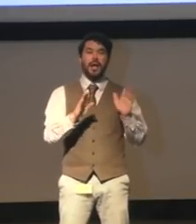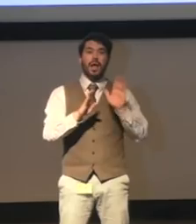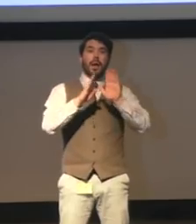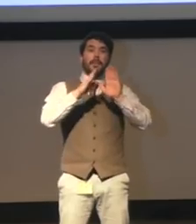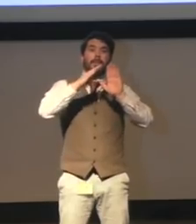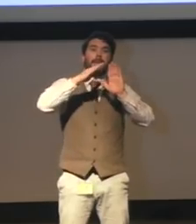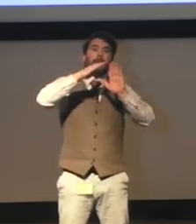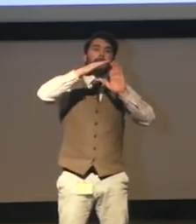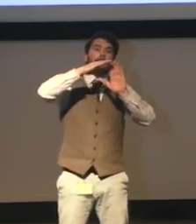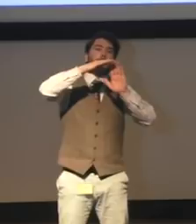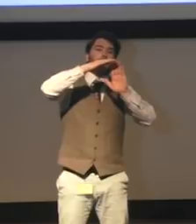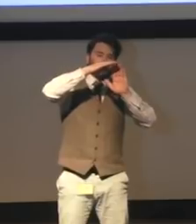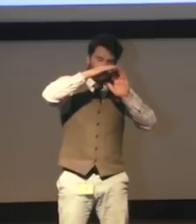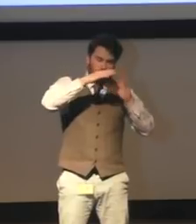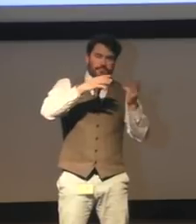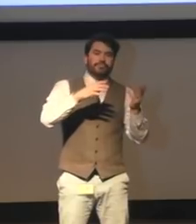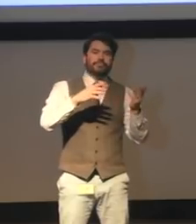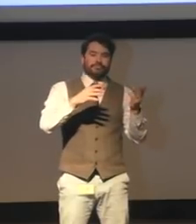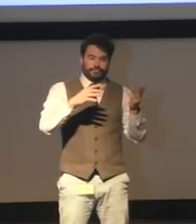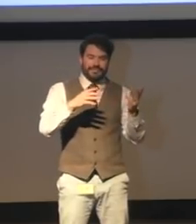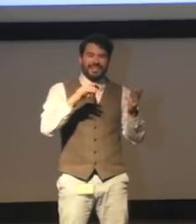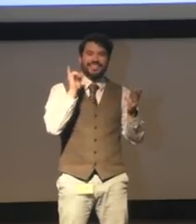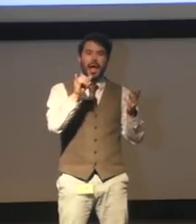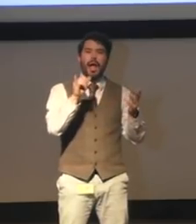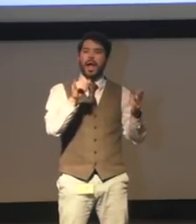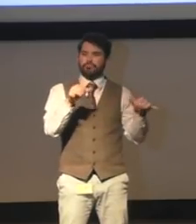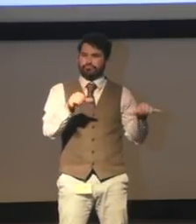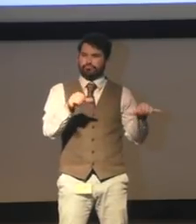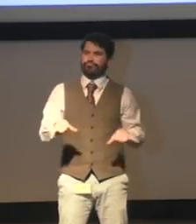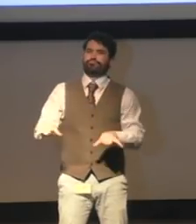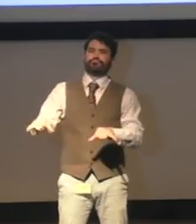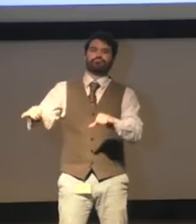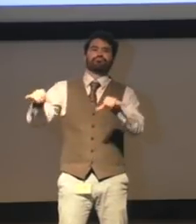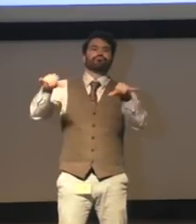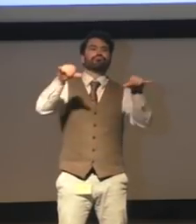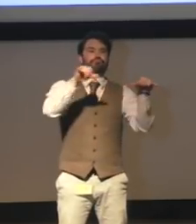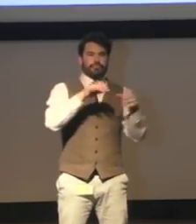part of the curve. And again, this is similar across other